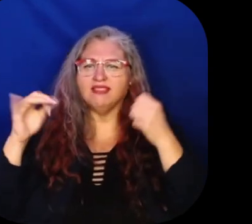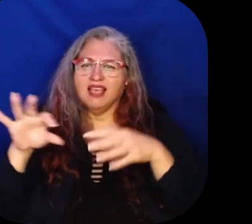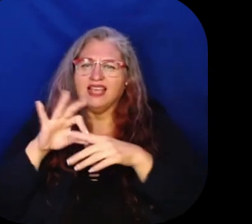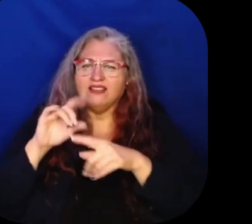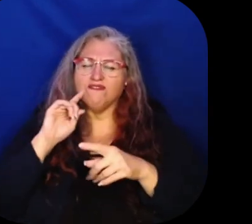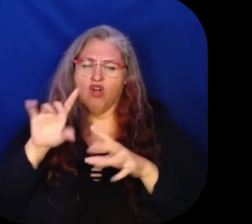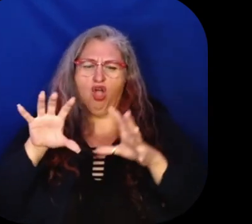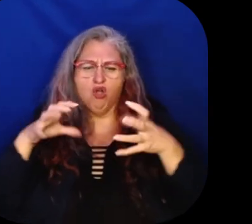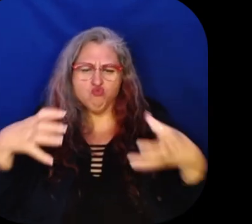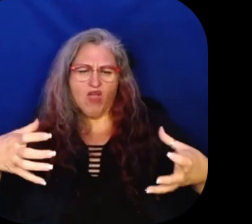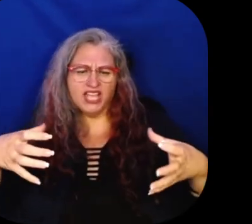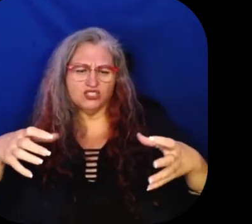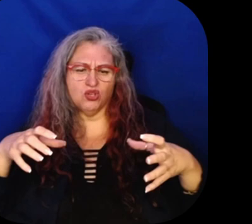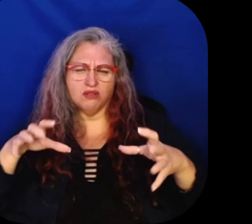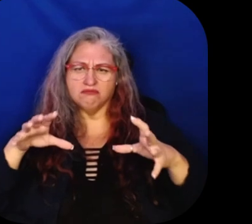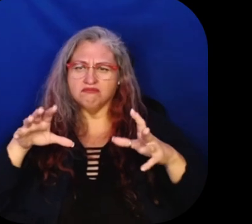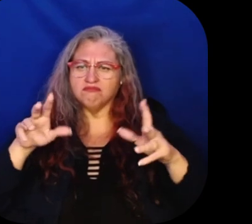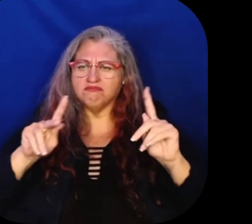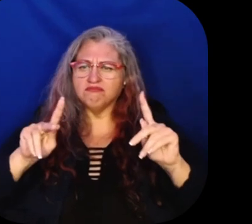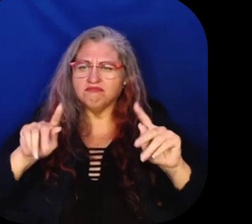mass murder?